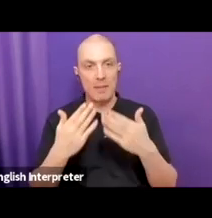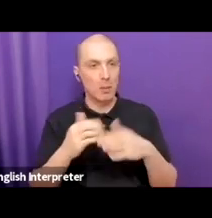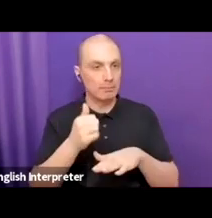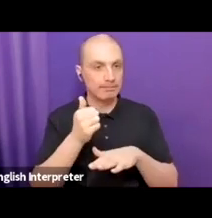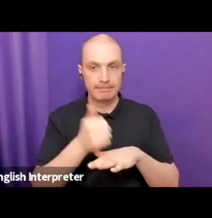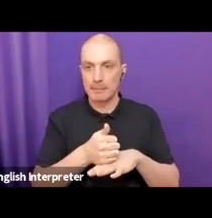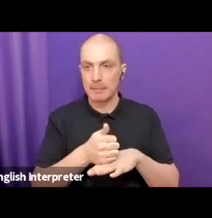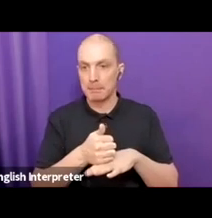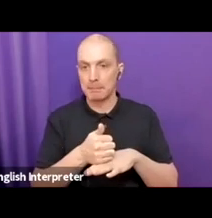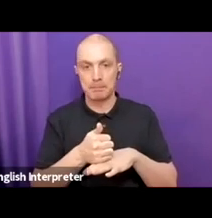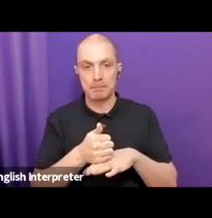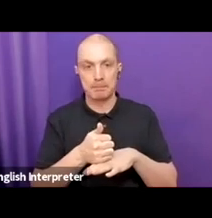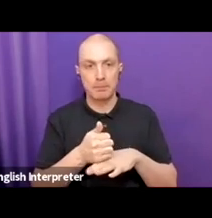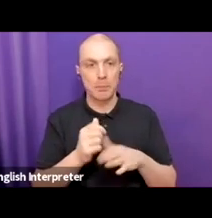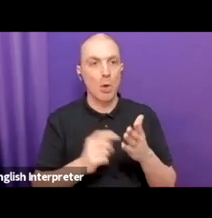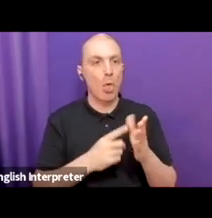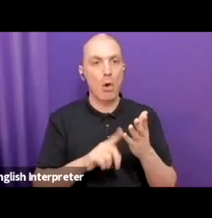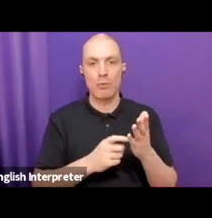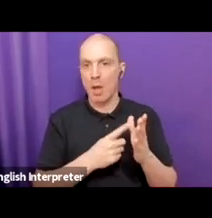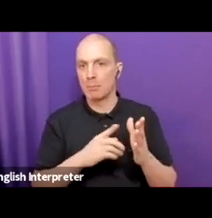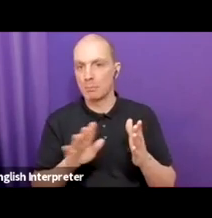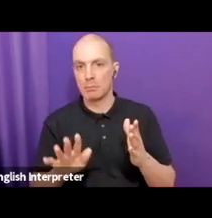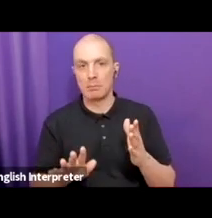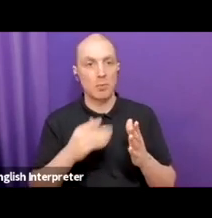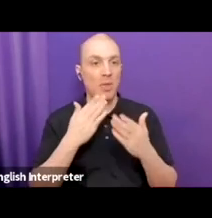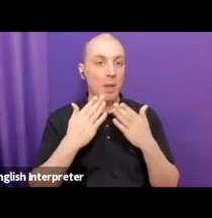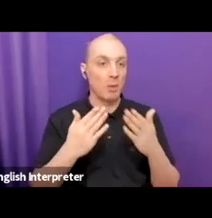have been talking to everybody today. Take care, have a